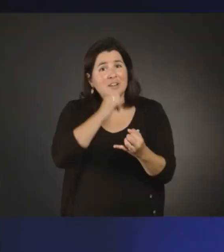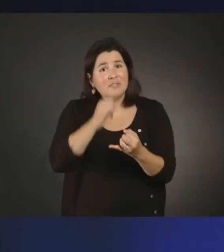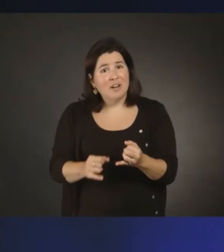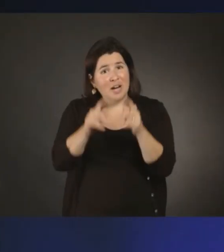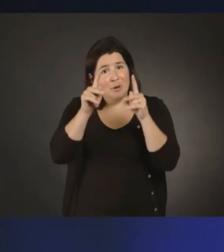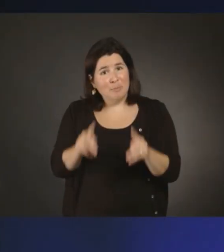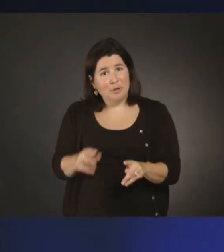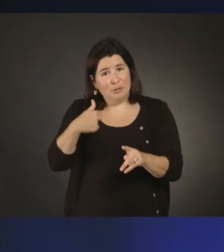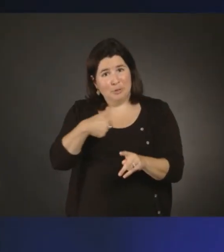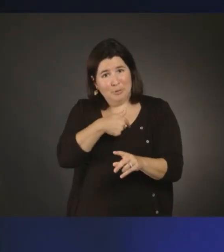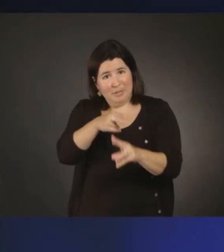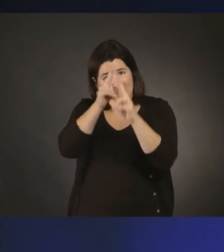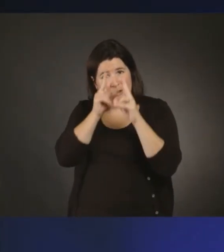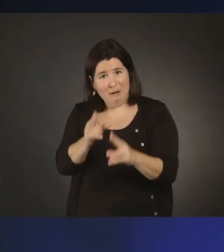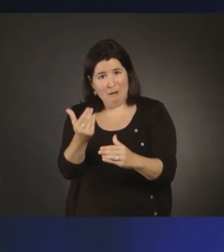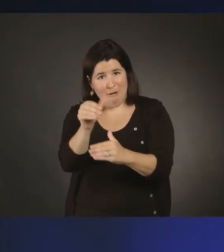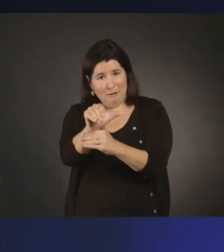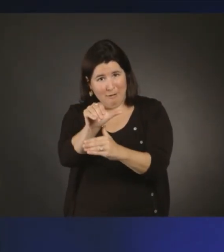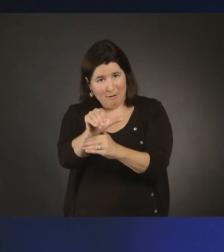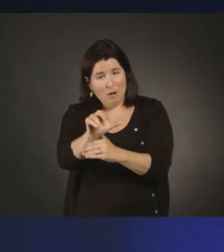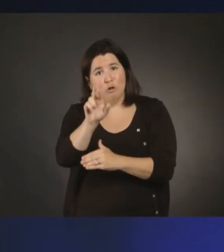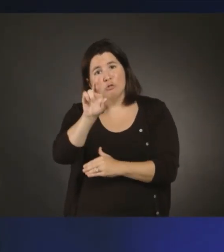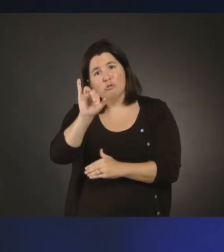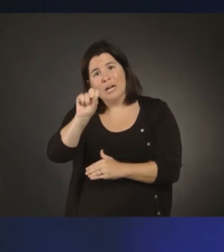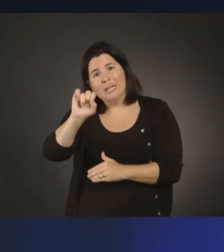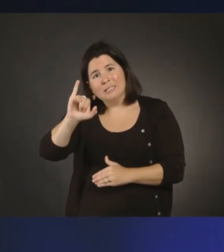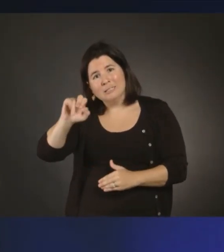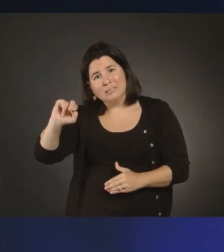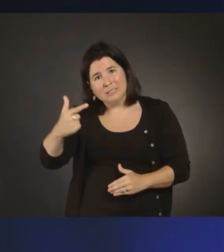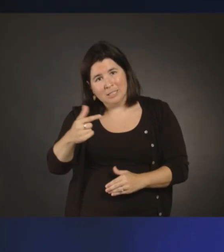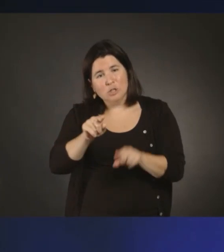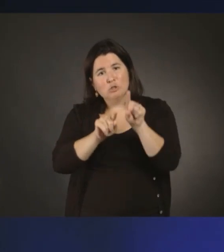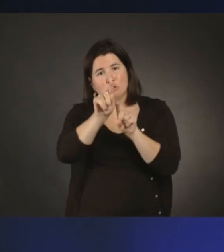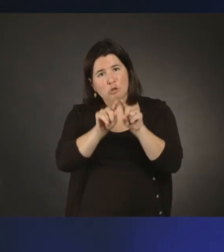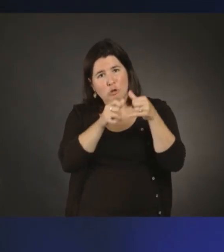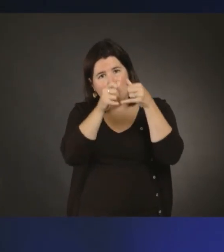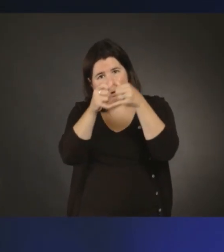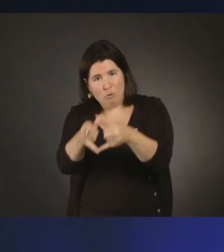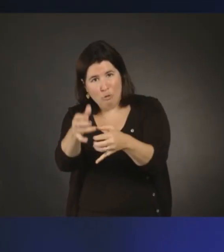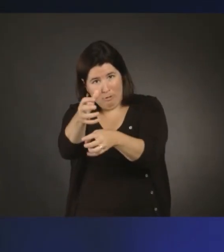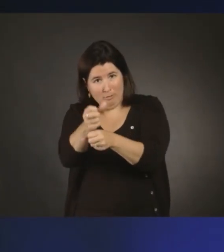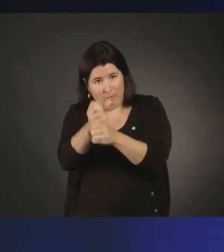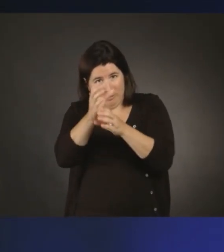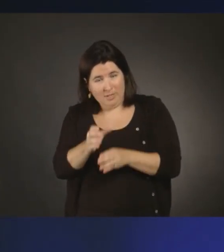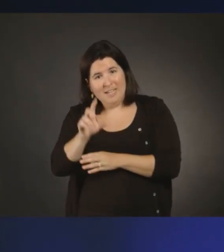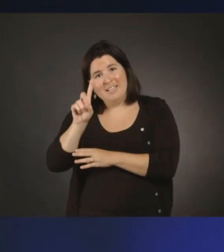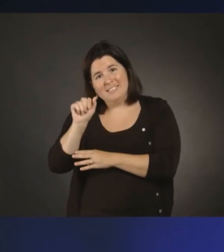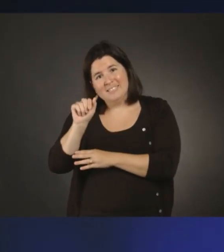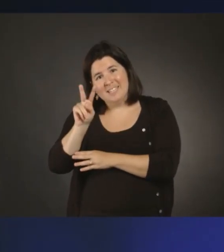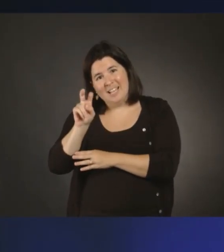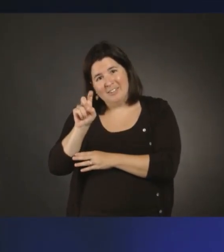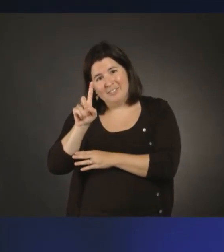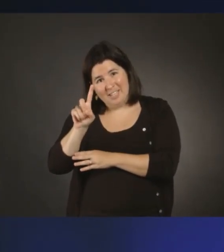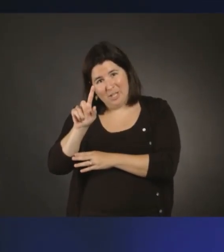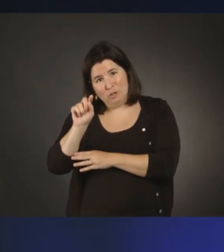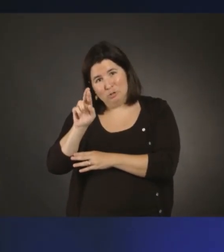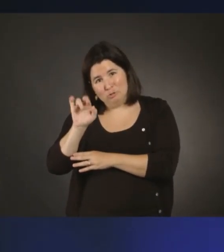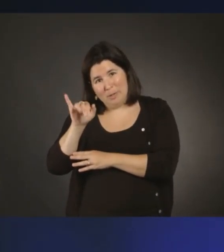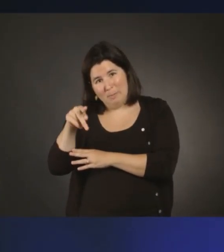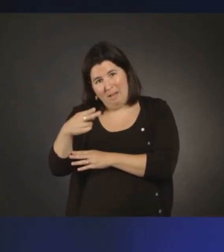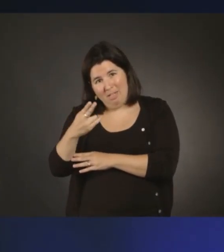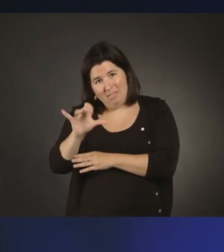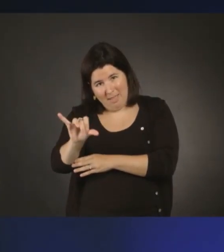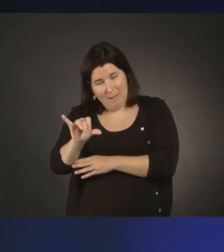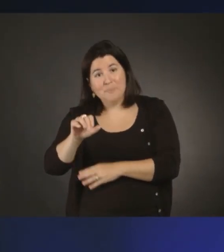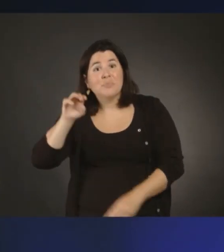Our final honoree this evening is Rising Star recipient David Tripathy. Megan Walsh, speech-language